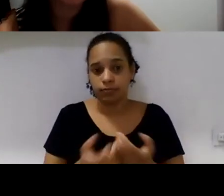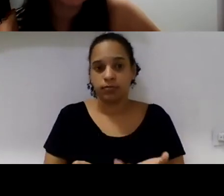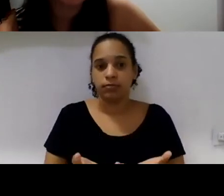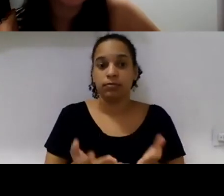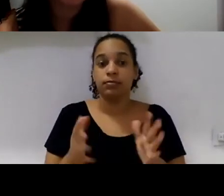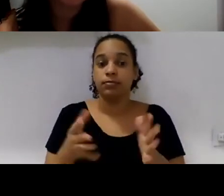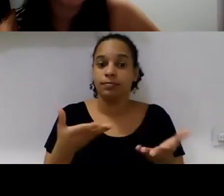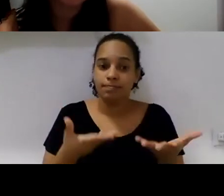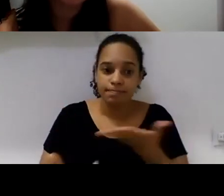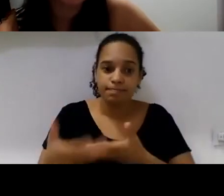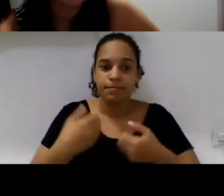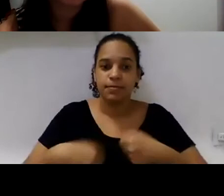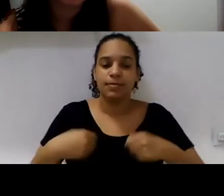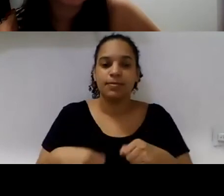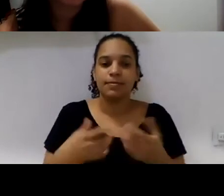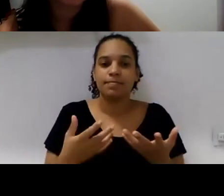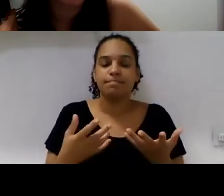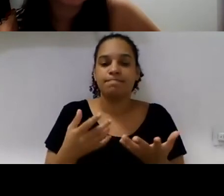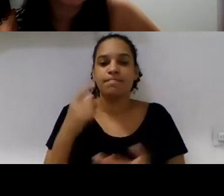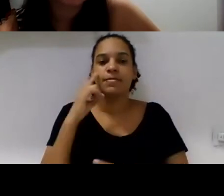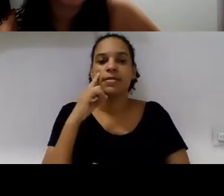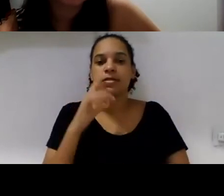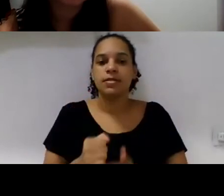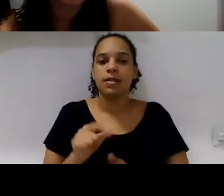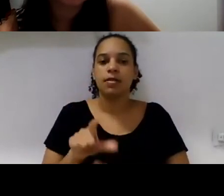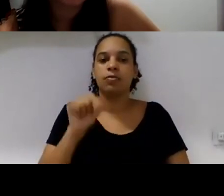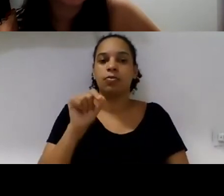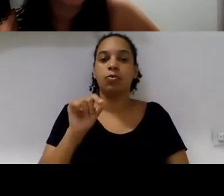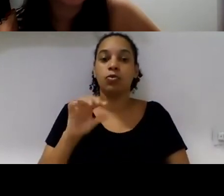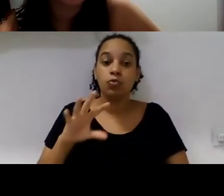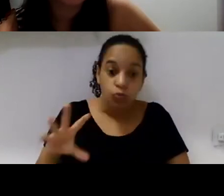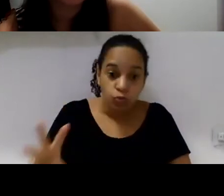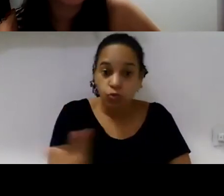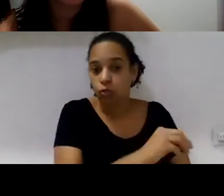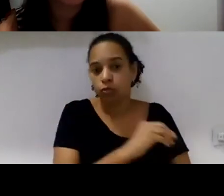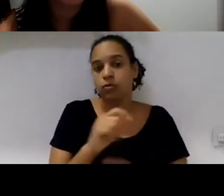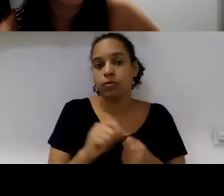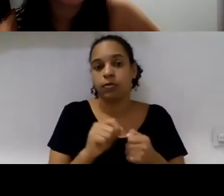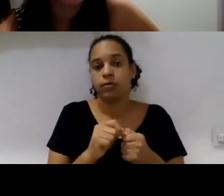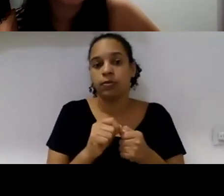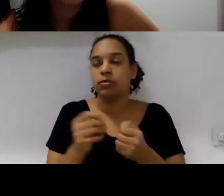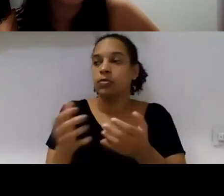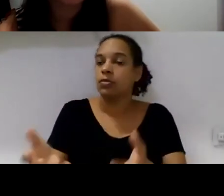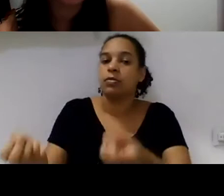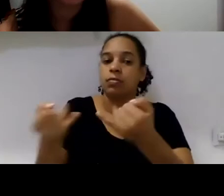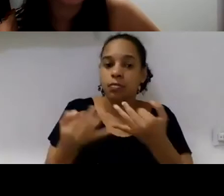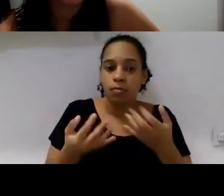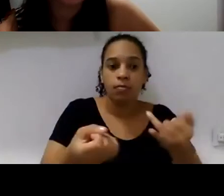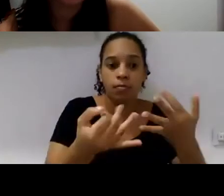And then there's no formula for that. It requires